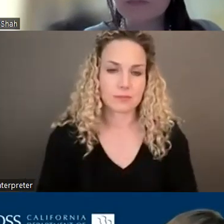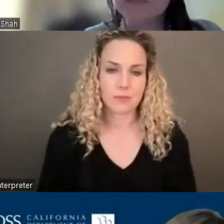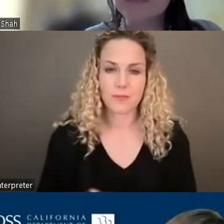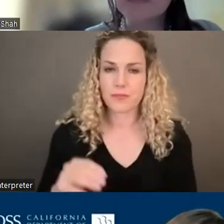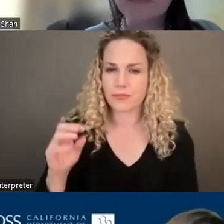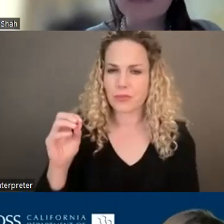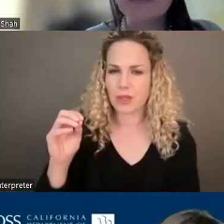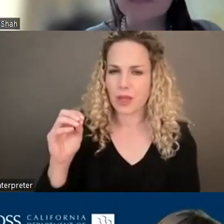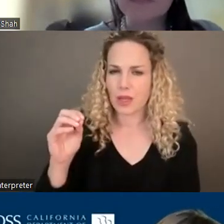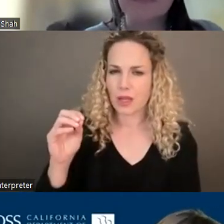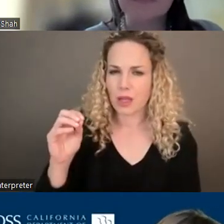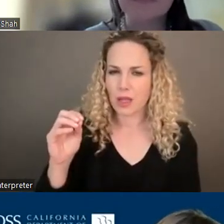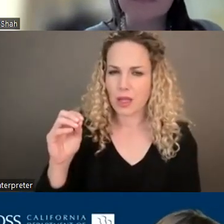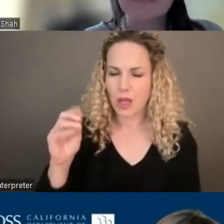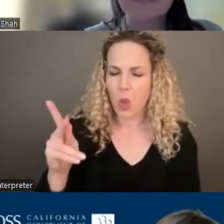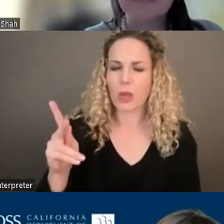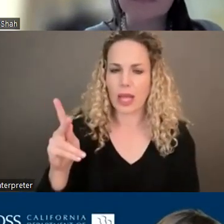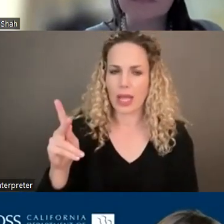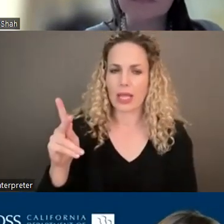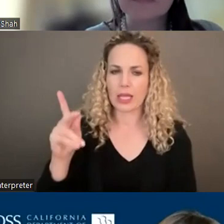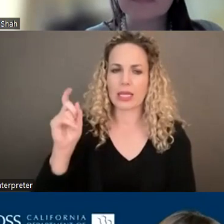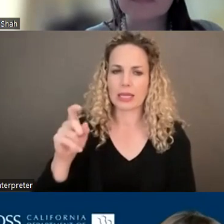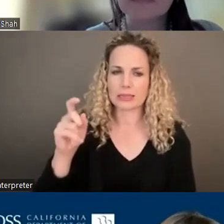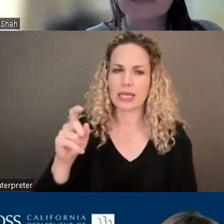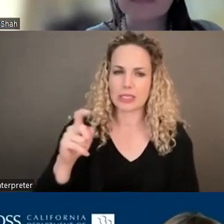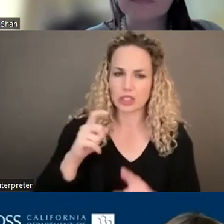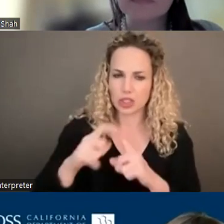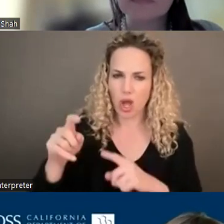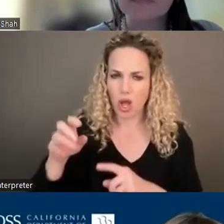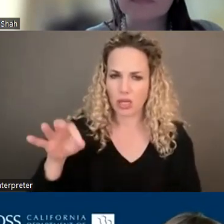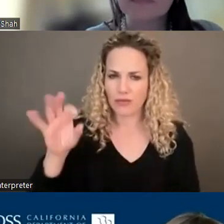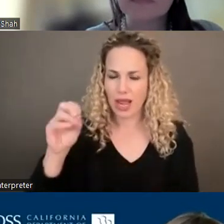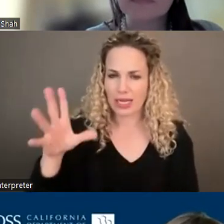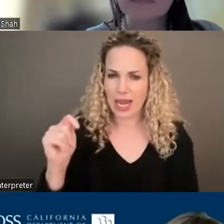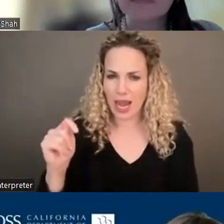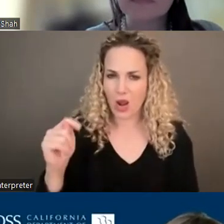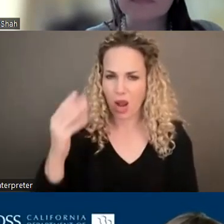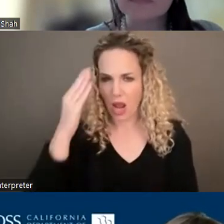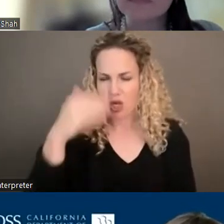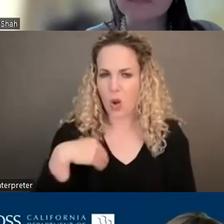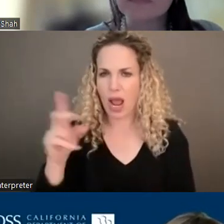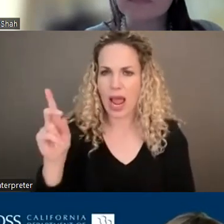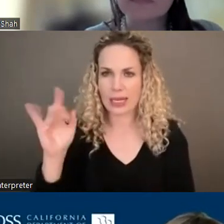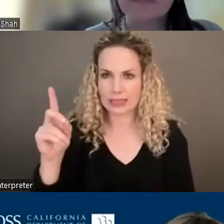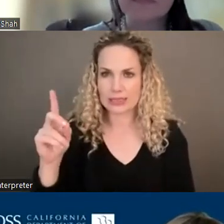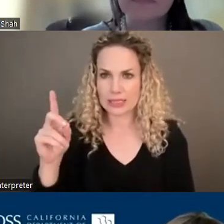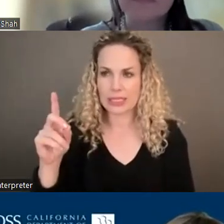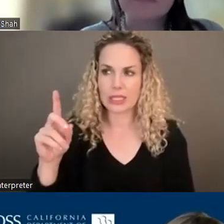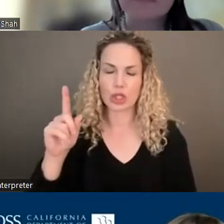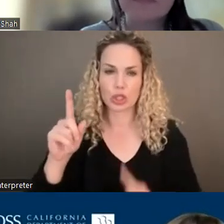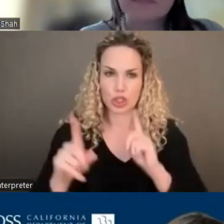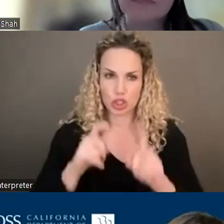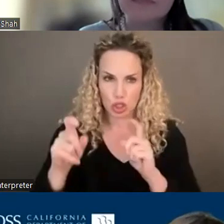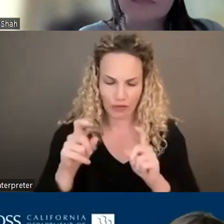yeah, because I need a call to find out, because I know I did the survey. I had